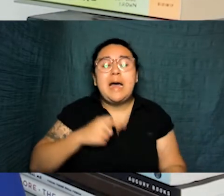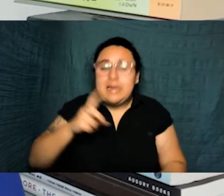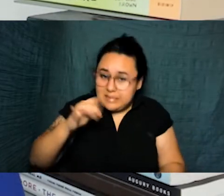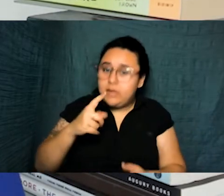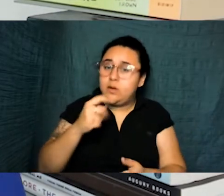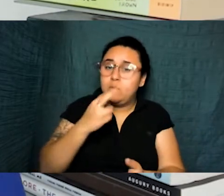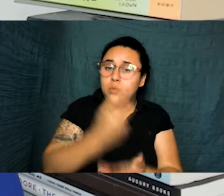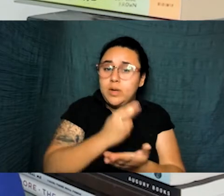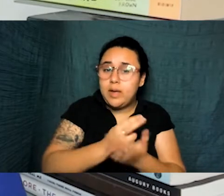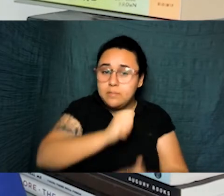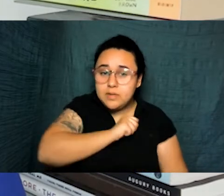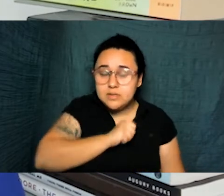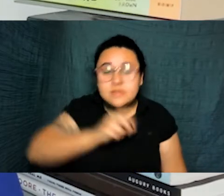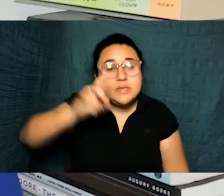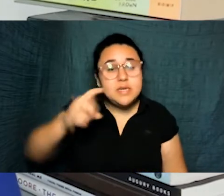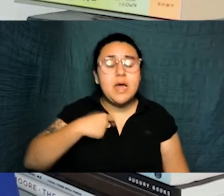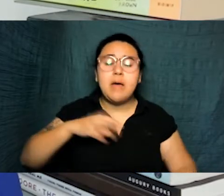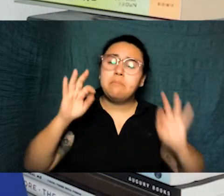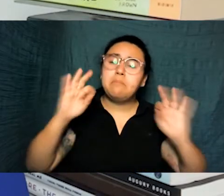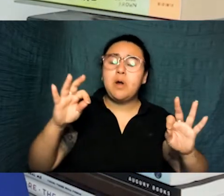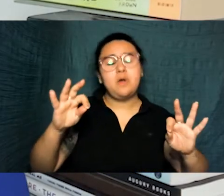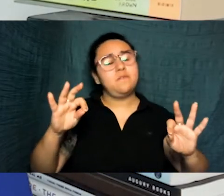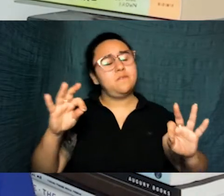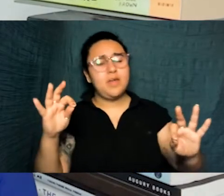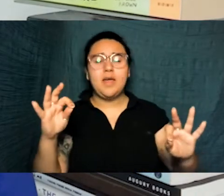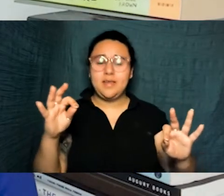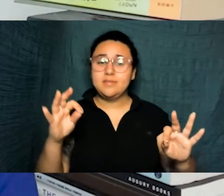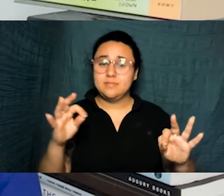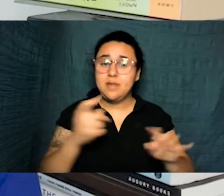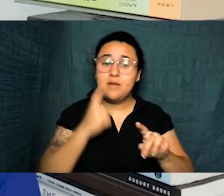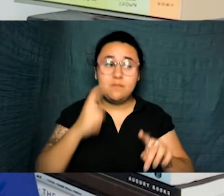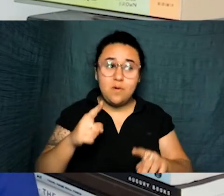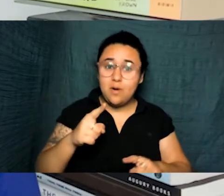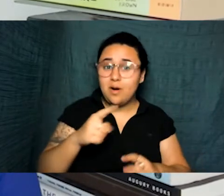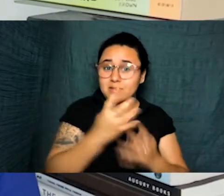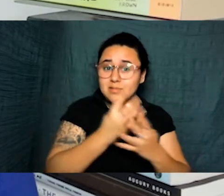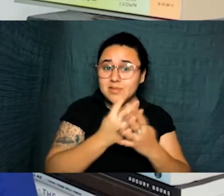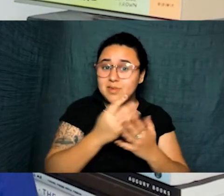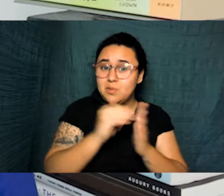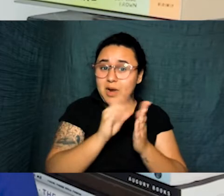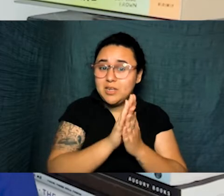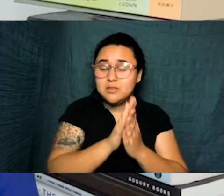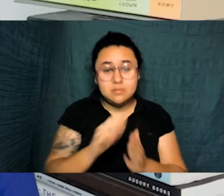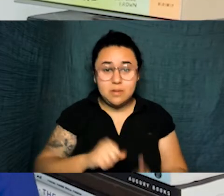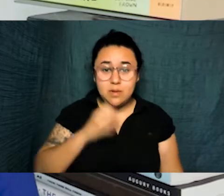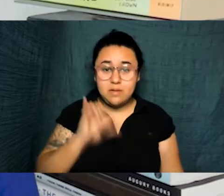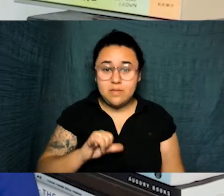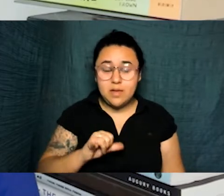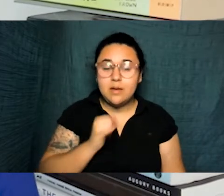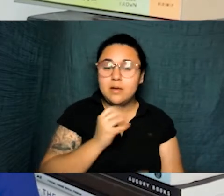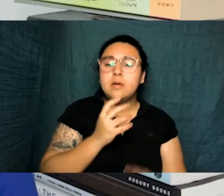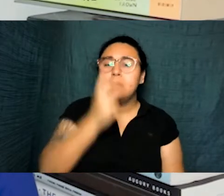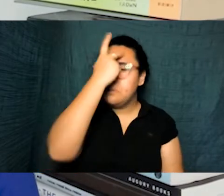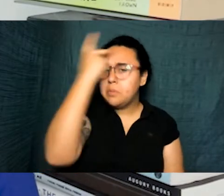myself. I'm the cream of the crop as far as institutional records go, and I'm proud of that. Prison